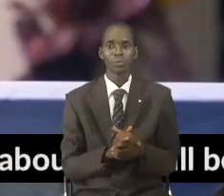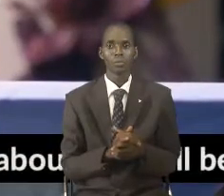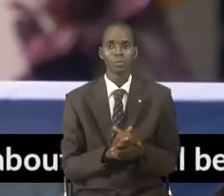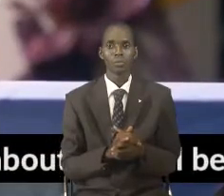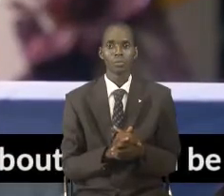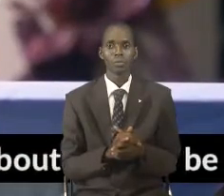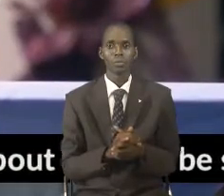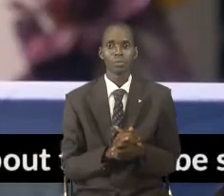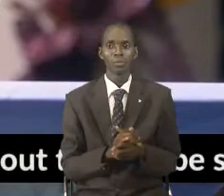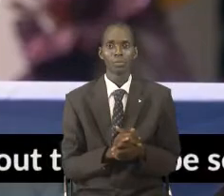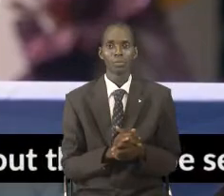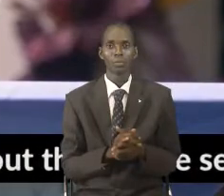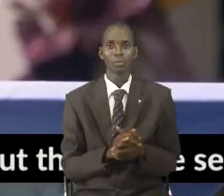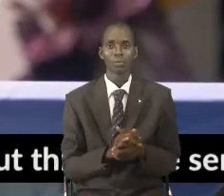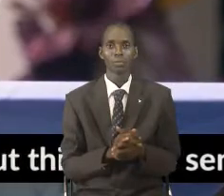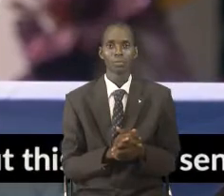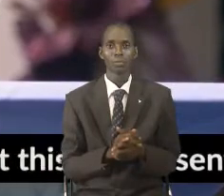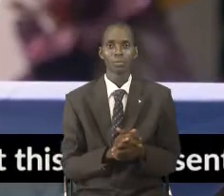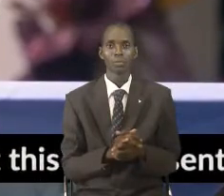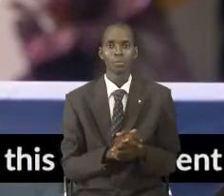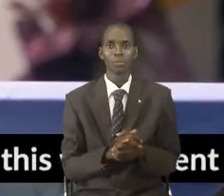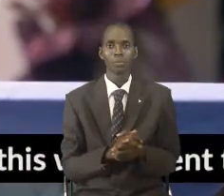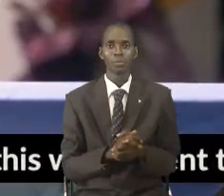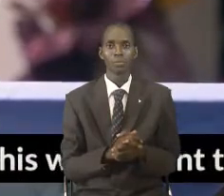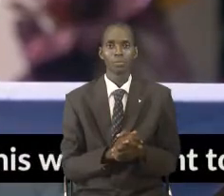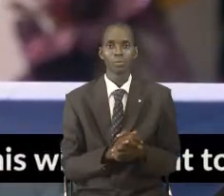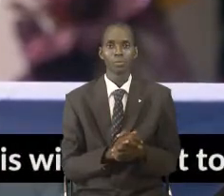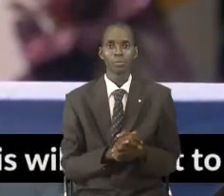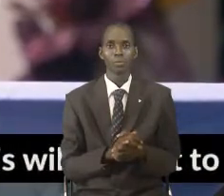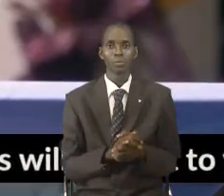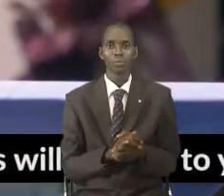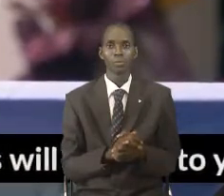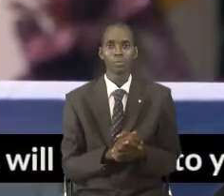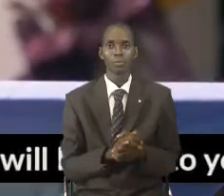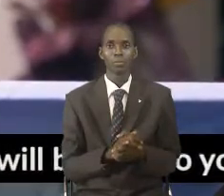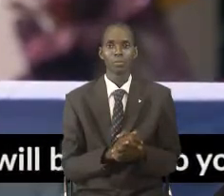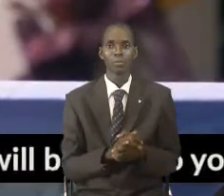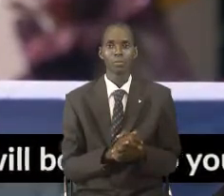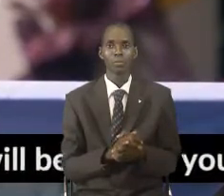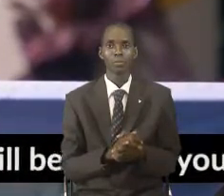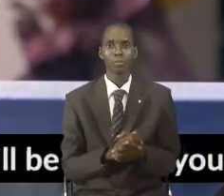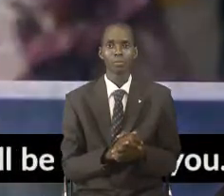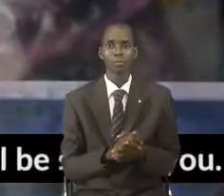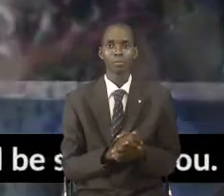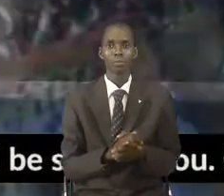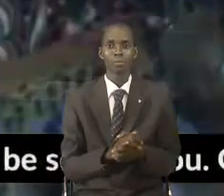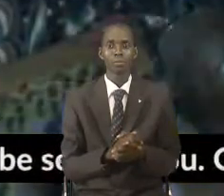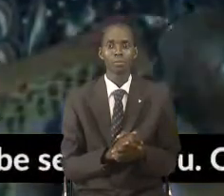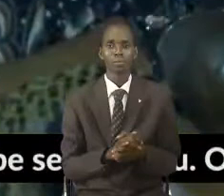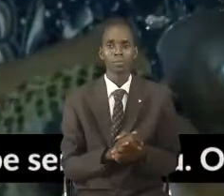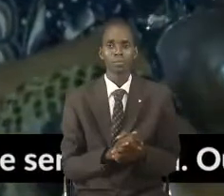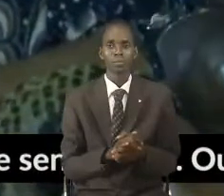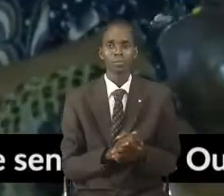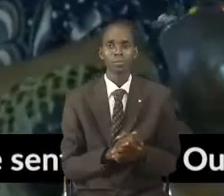At my left-hand side, make sure you have reached those at the corner there.